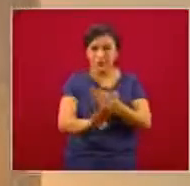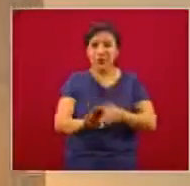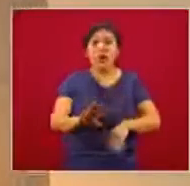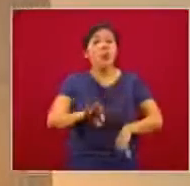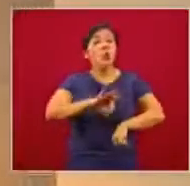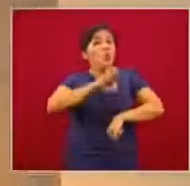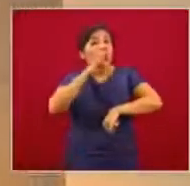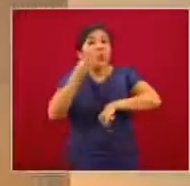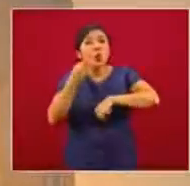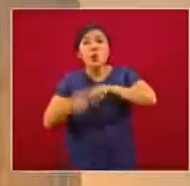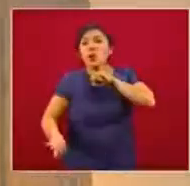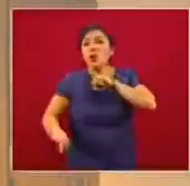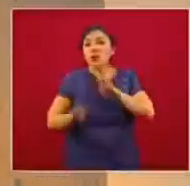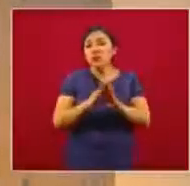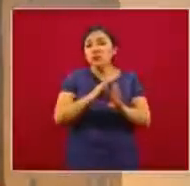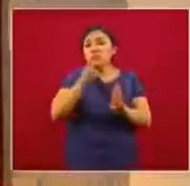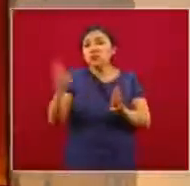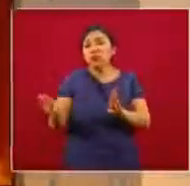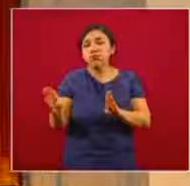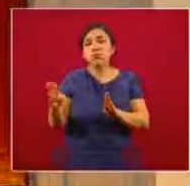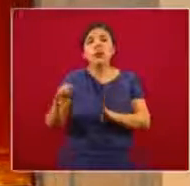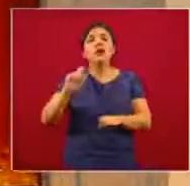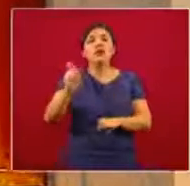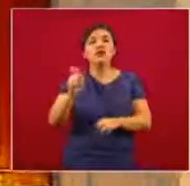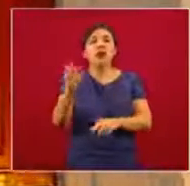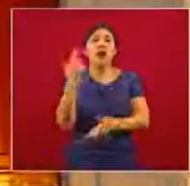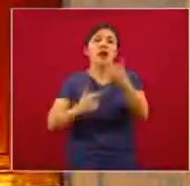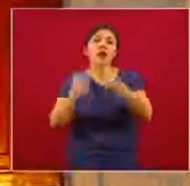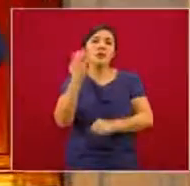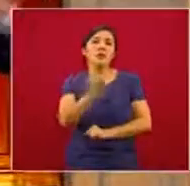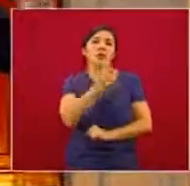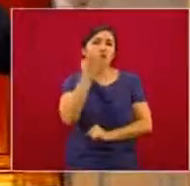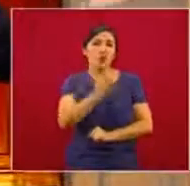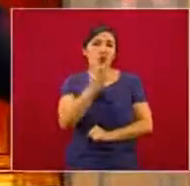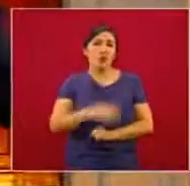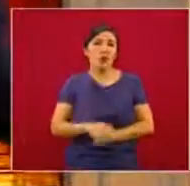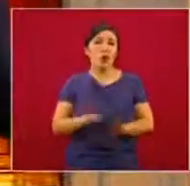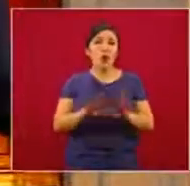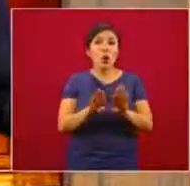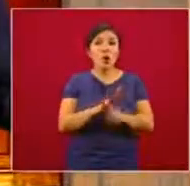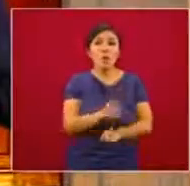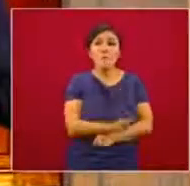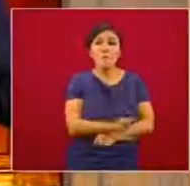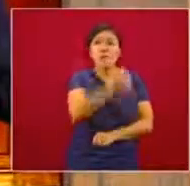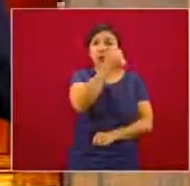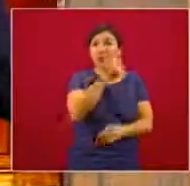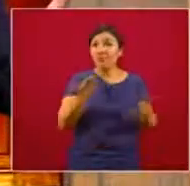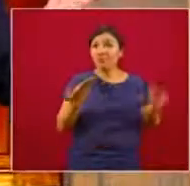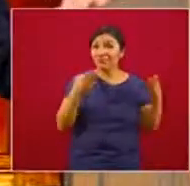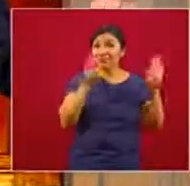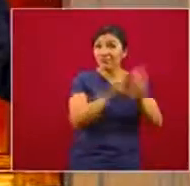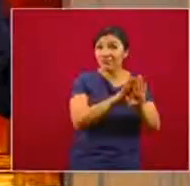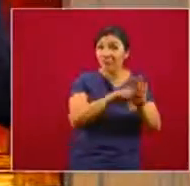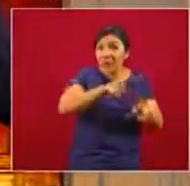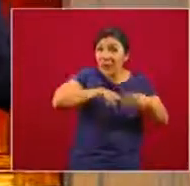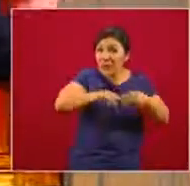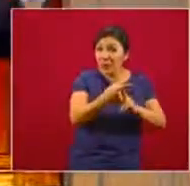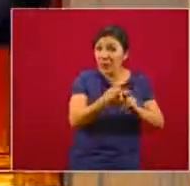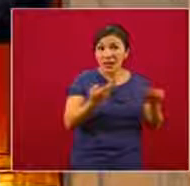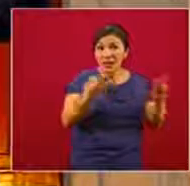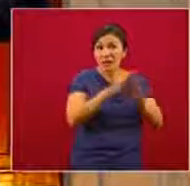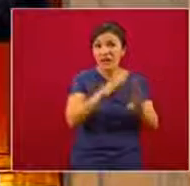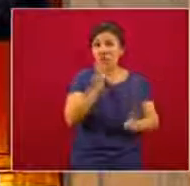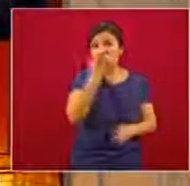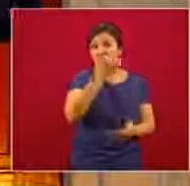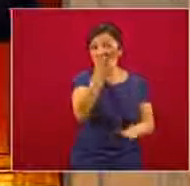the final pandemic, at el the regreso a end, clases, así como fue we el have principio placed the en donde going back el to receso